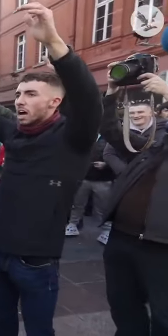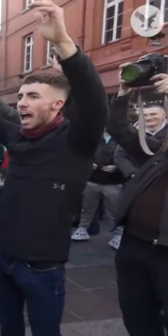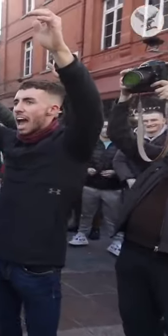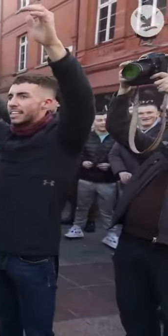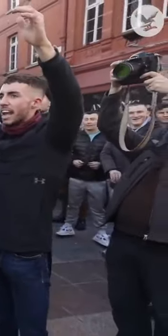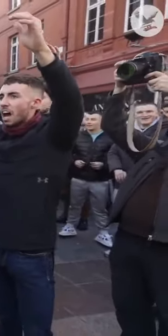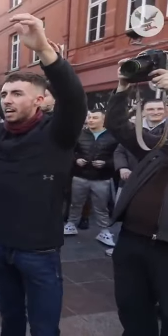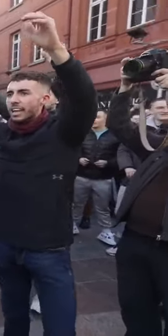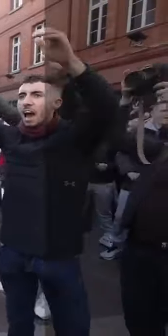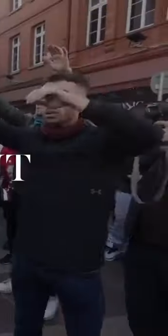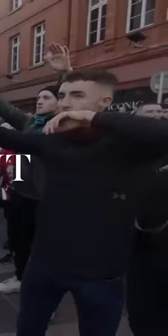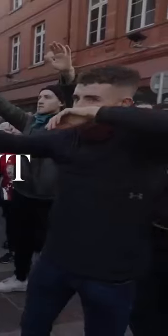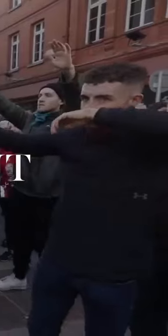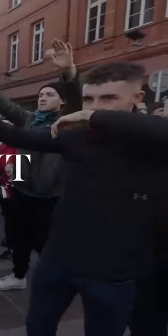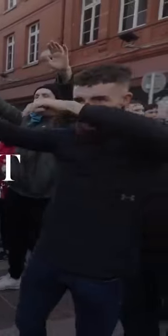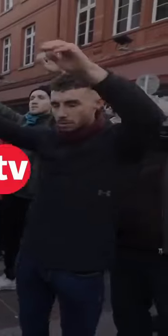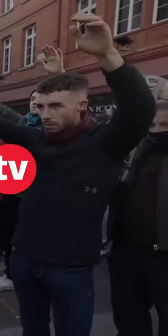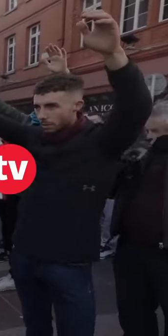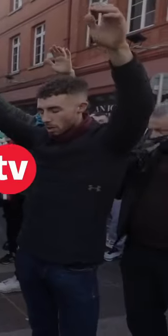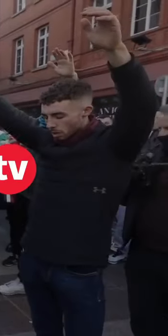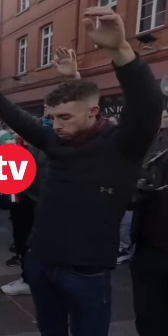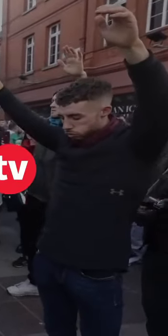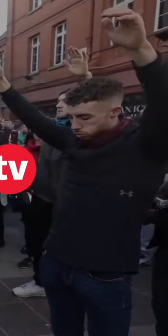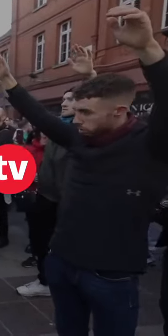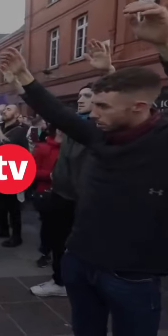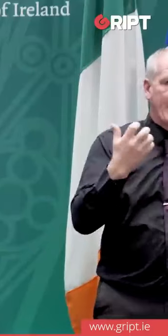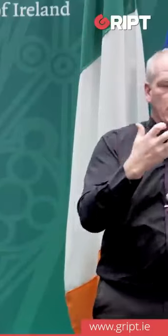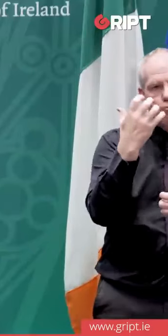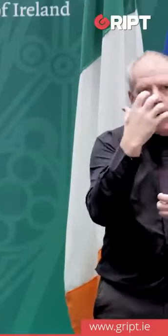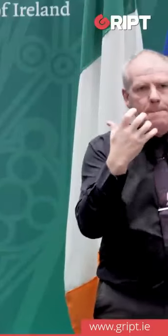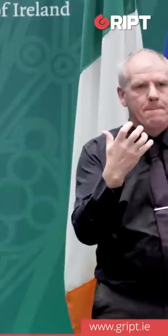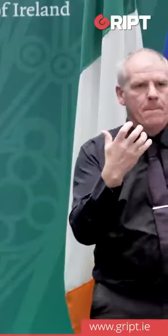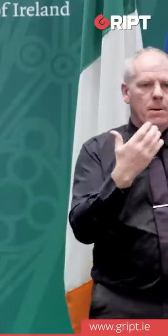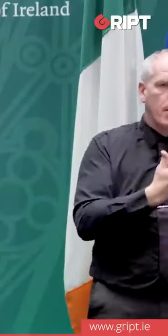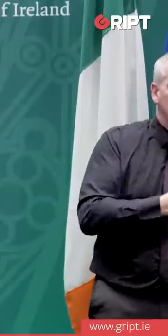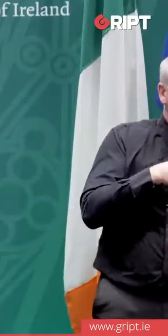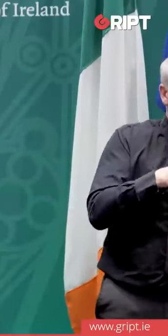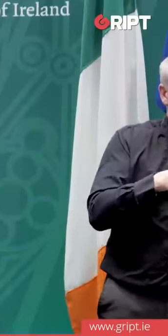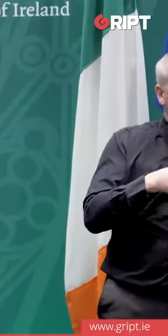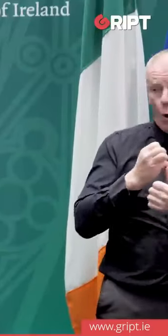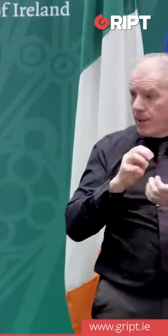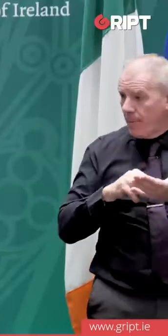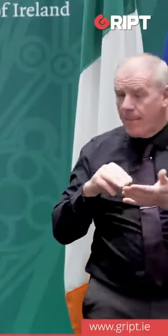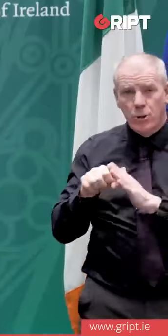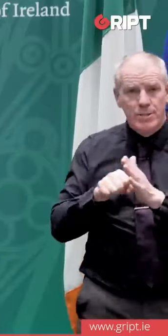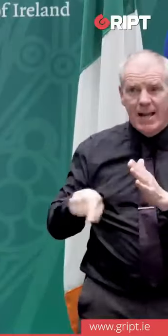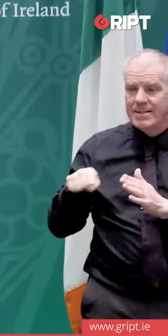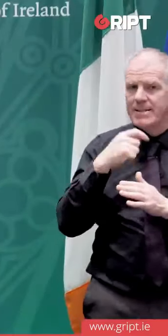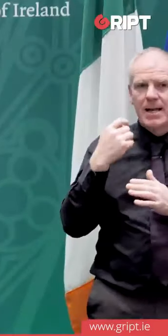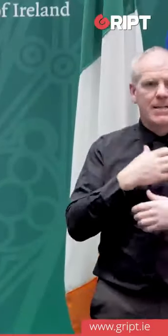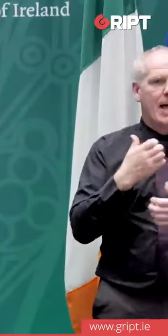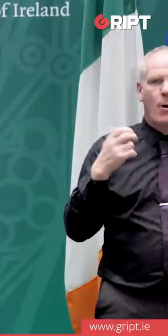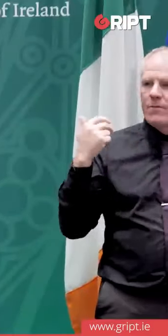The people of this country who are going to have their rights taken away? The people who according to this legislation can be jailed for five years for just possessing and not even sharing